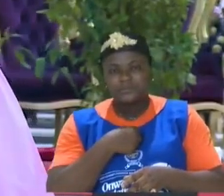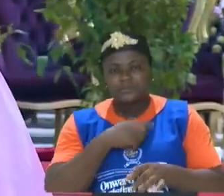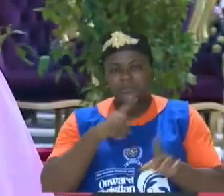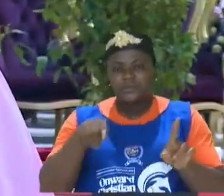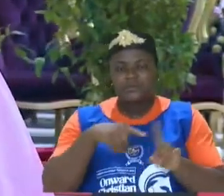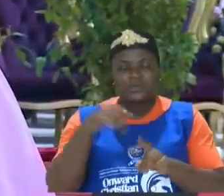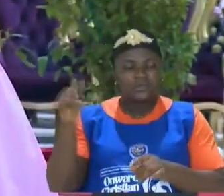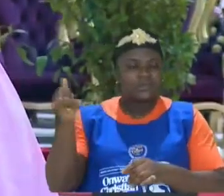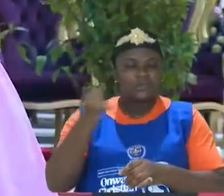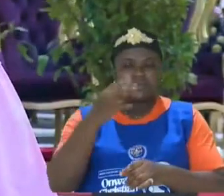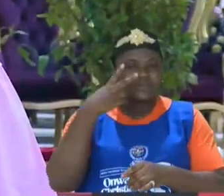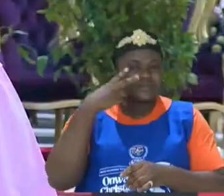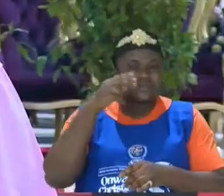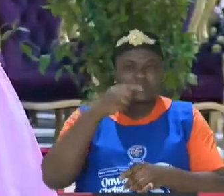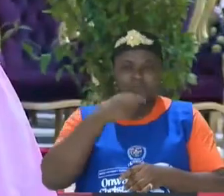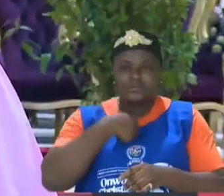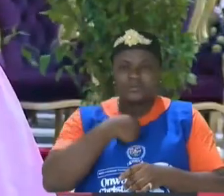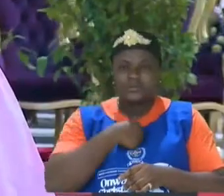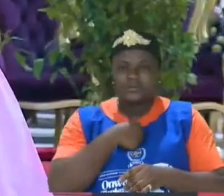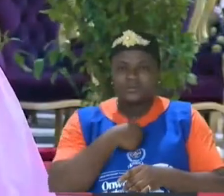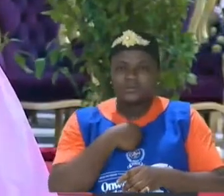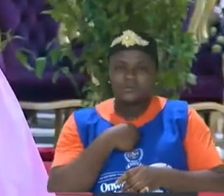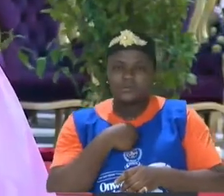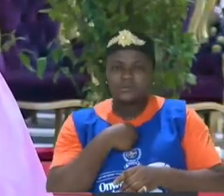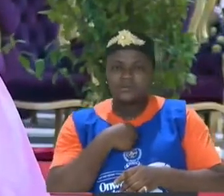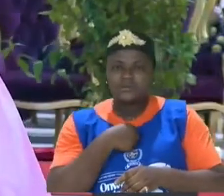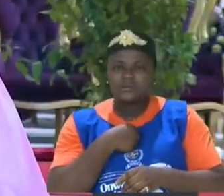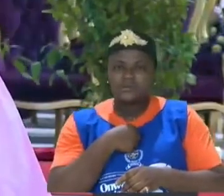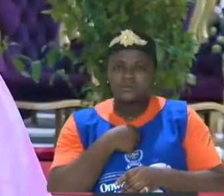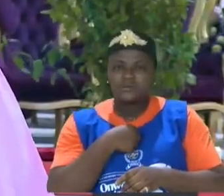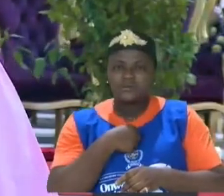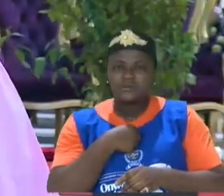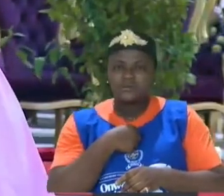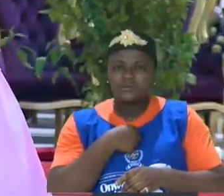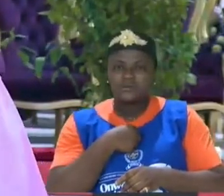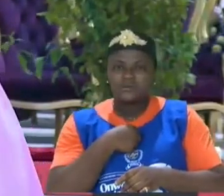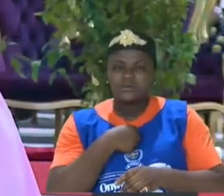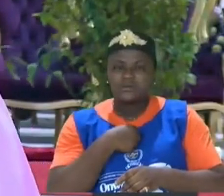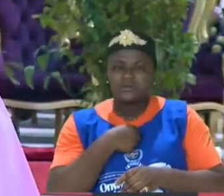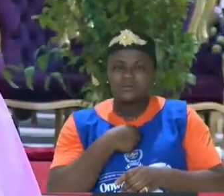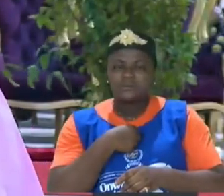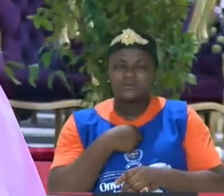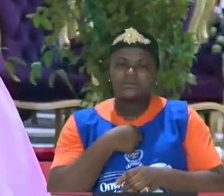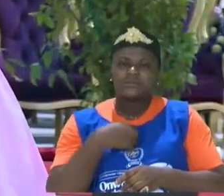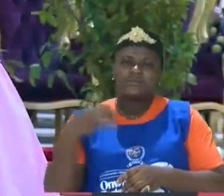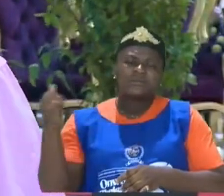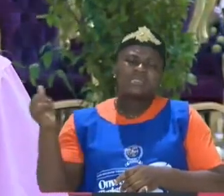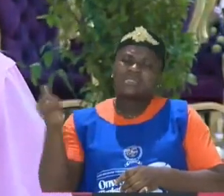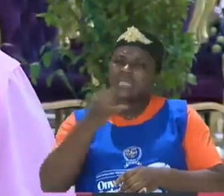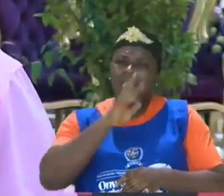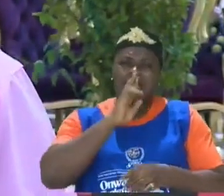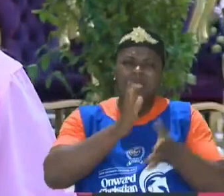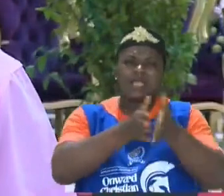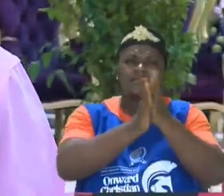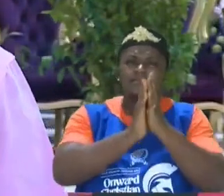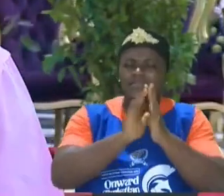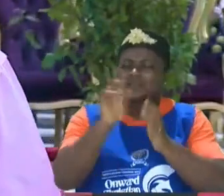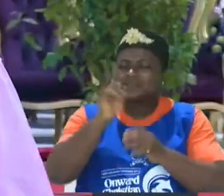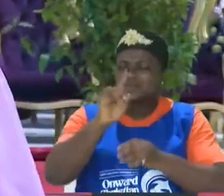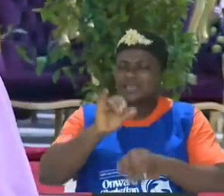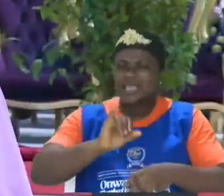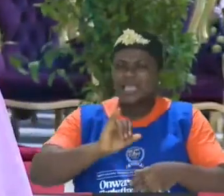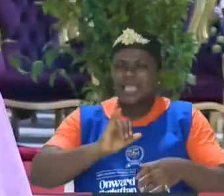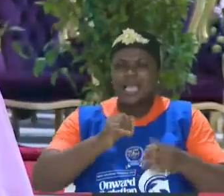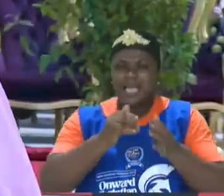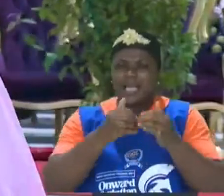me, they are starting crying. That, where are my sins? They are looking for me. You know, they just